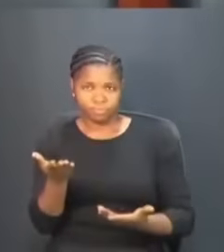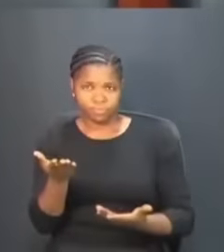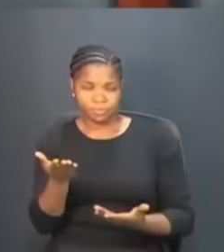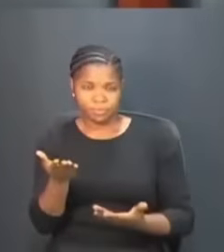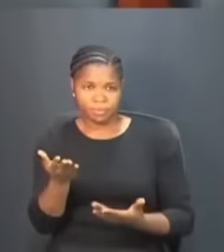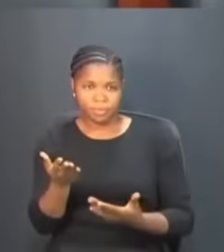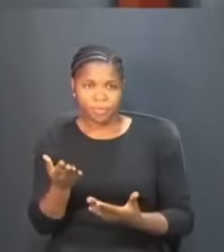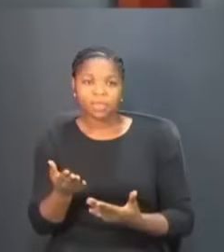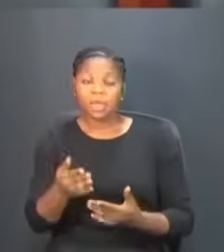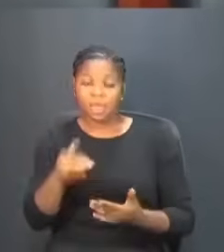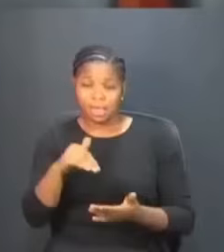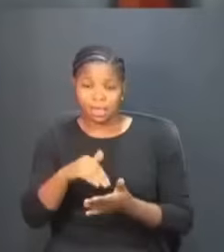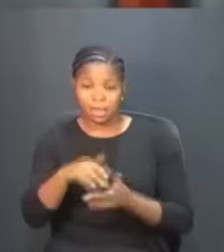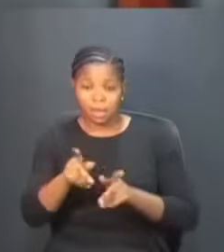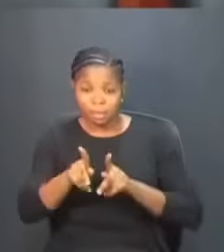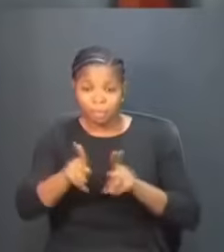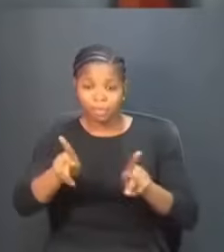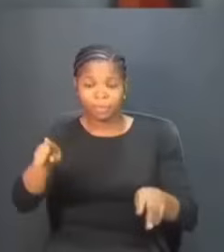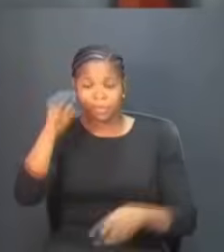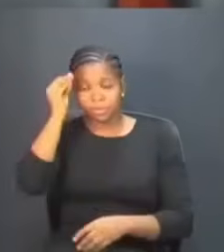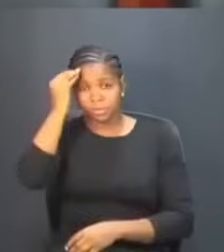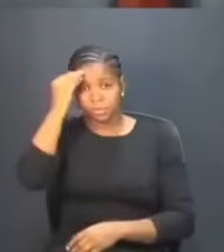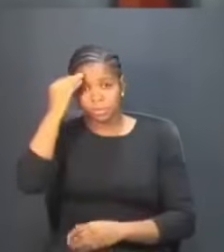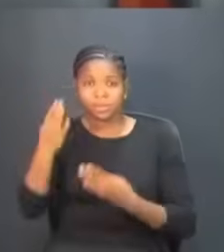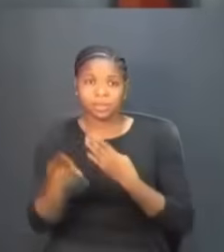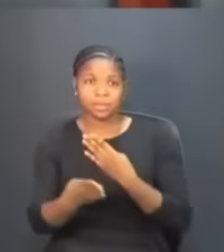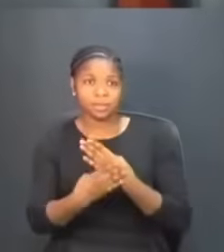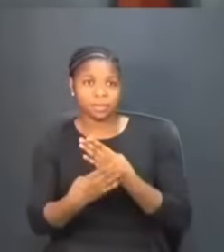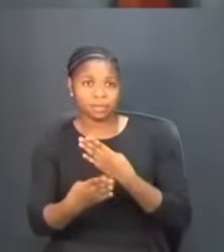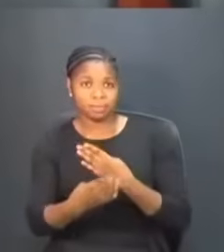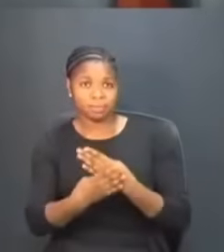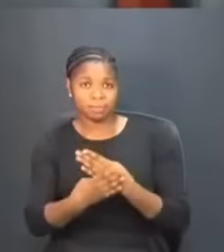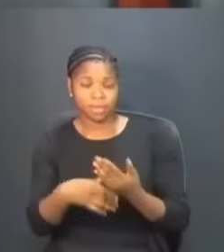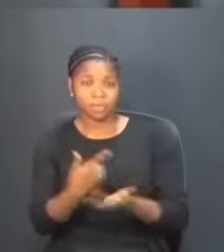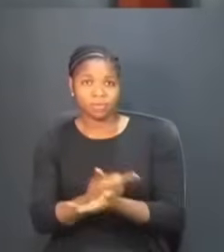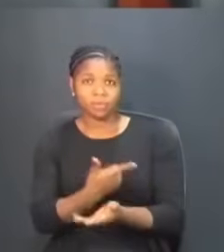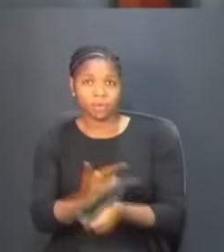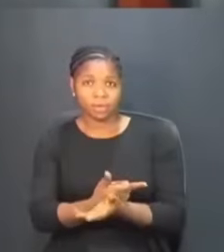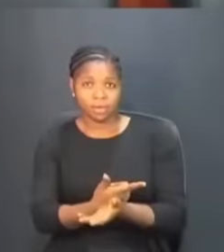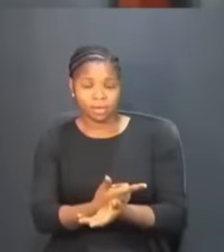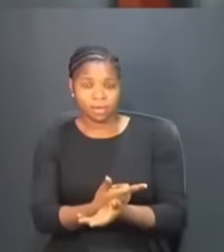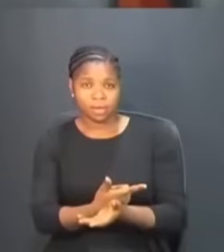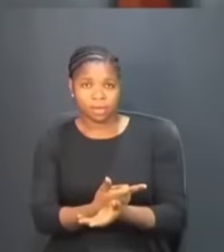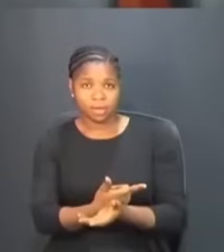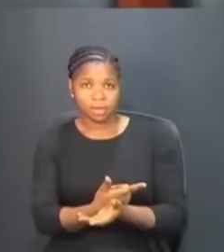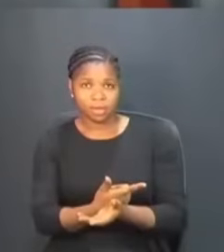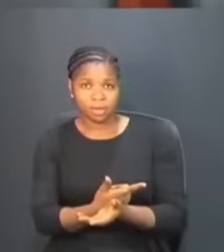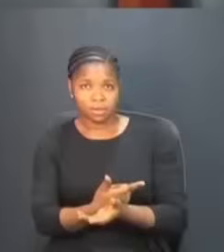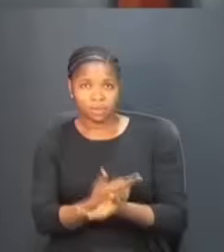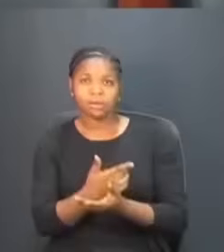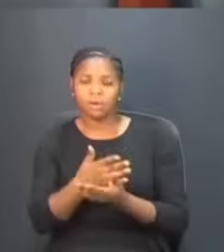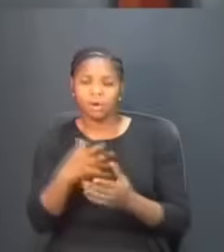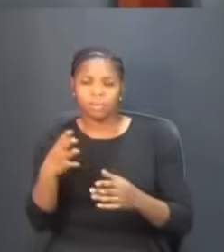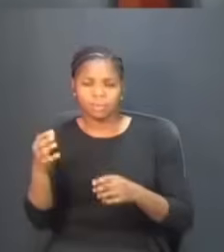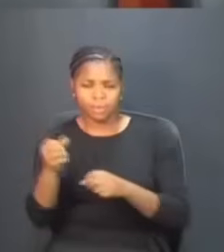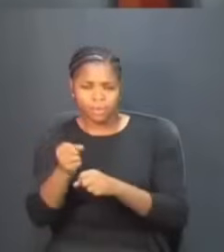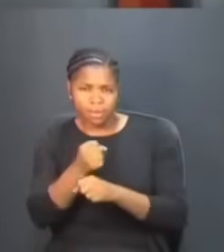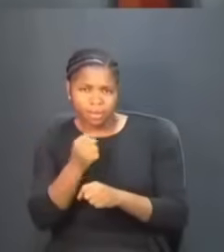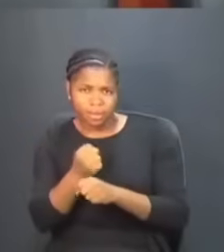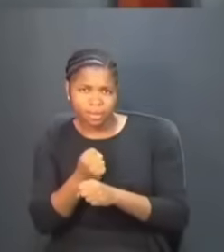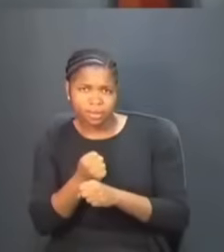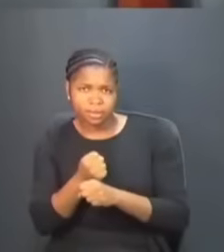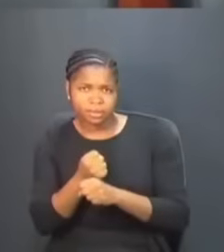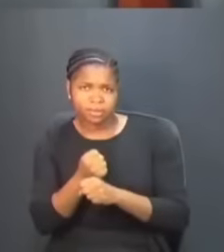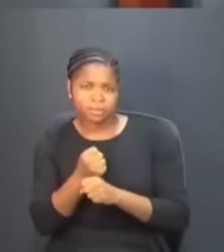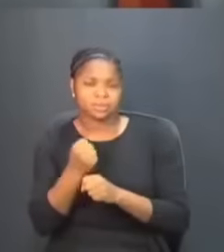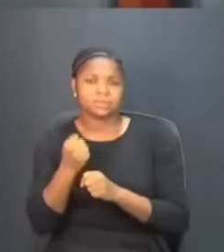Bank of Ghana have siphoned off over 60 billion Ghana cedis from the markets, not allowing traders to have the